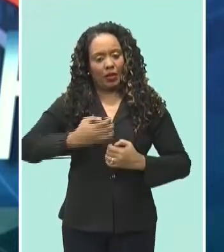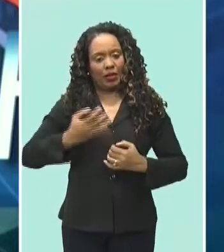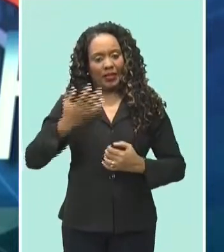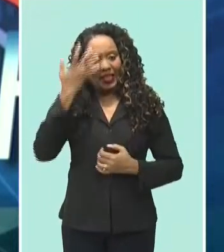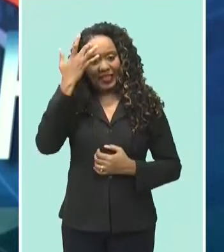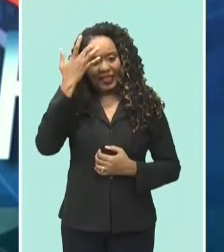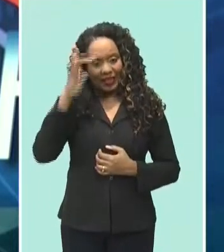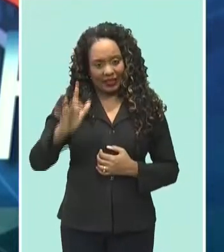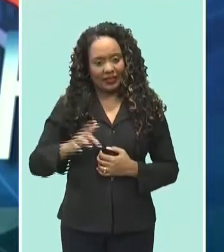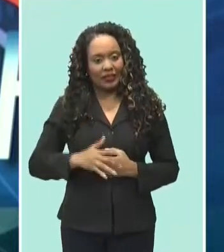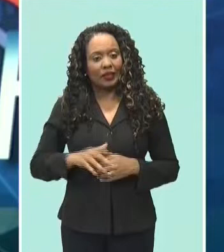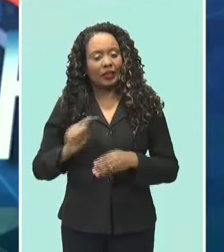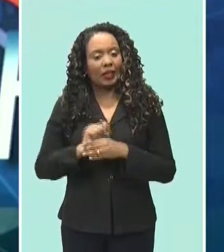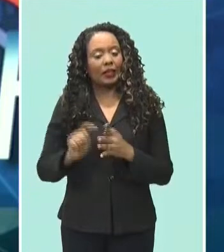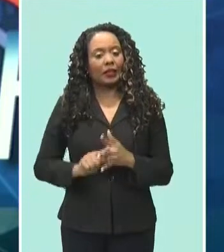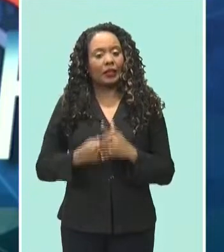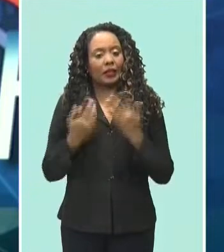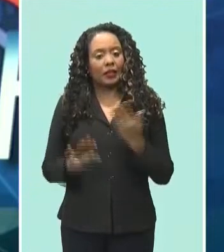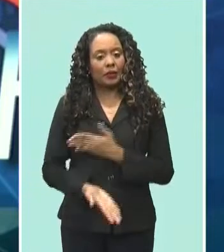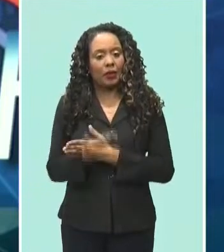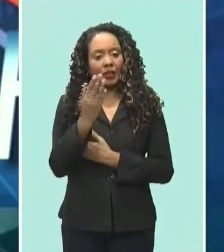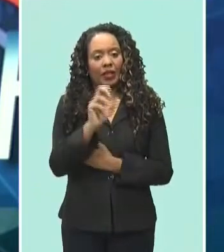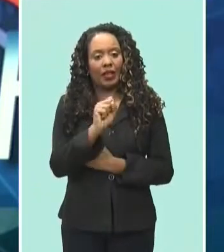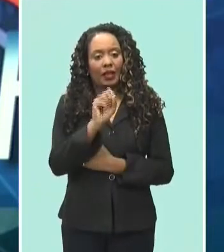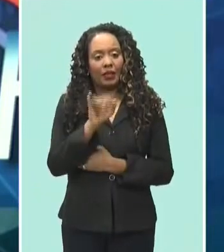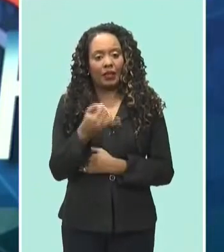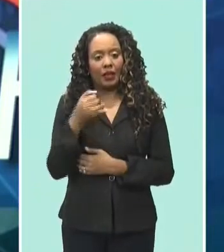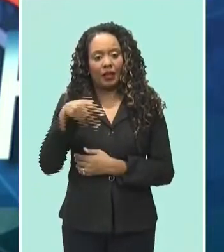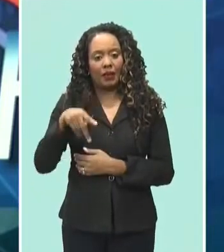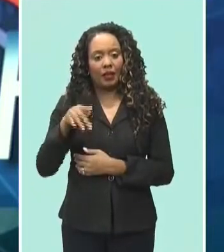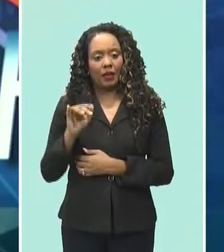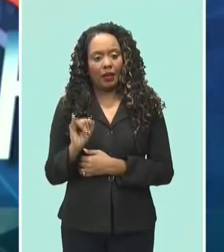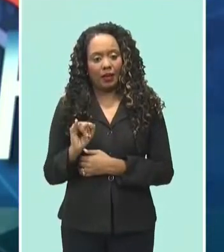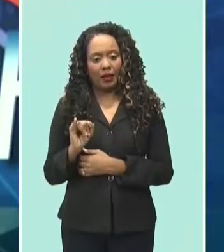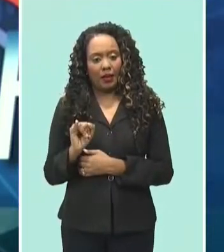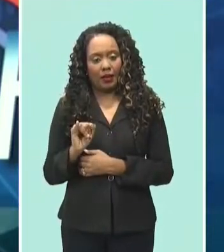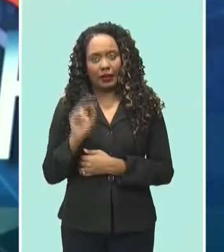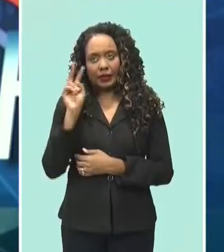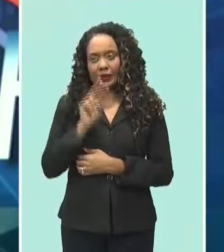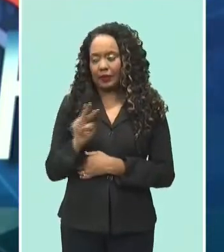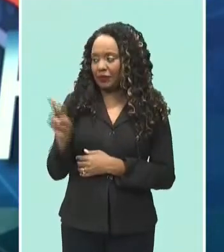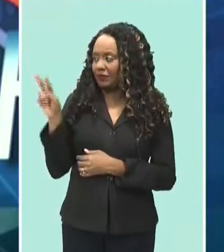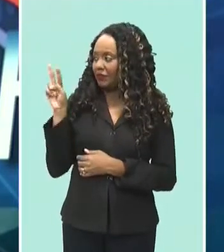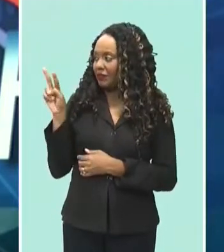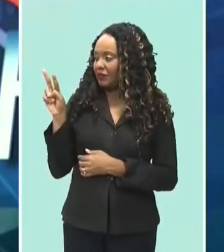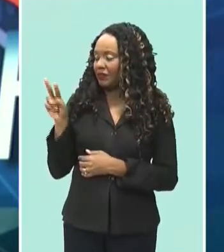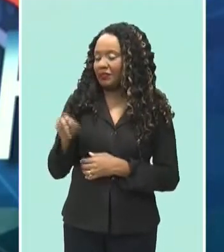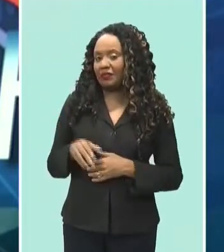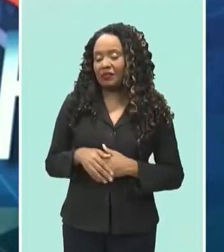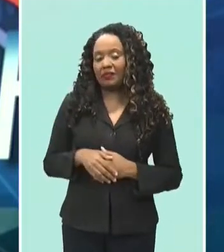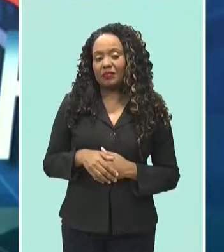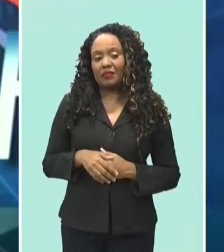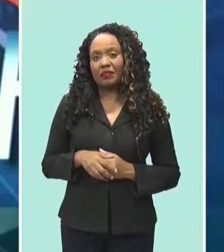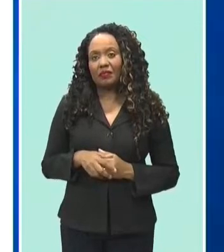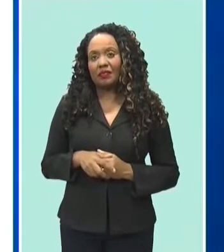this morning at the Samuel Jackman Prescott Institute of Technology, as we hear in this report from Kishmar St-Just.